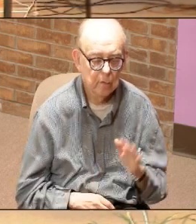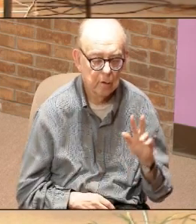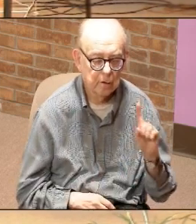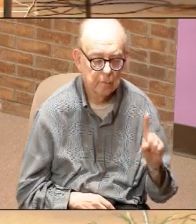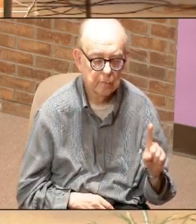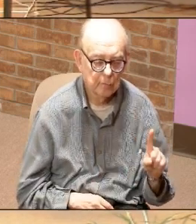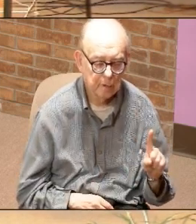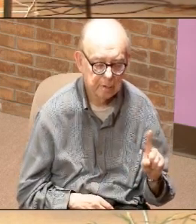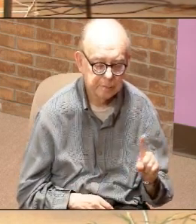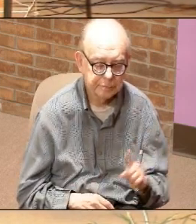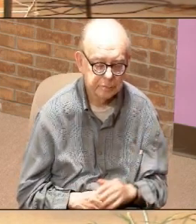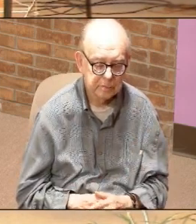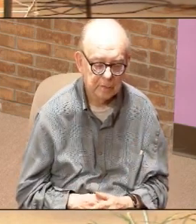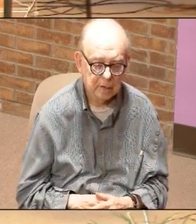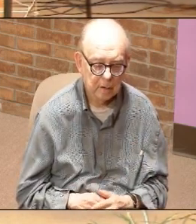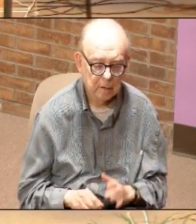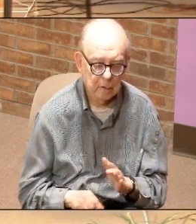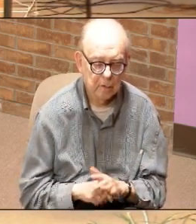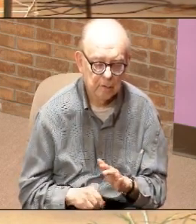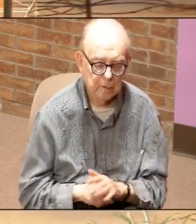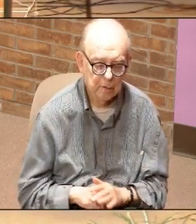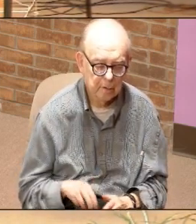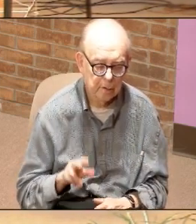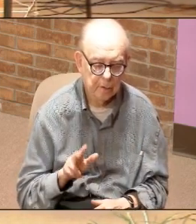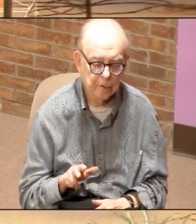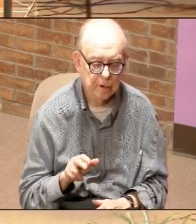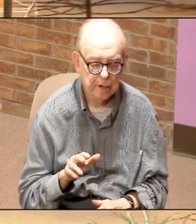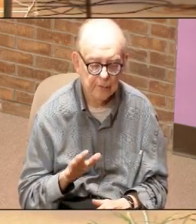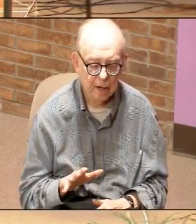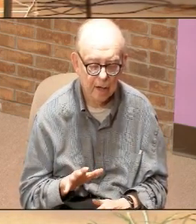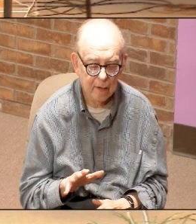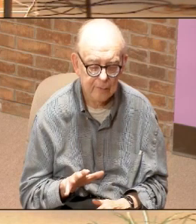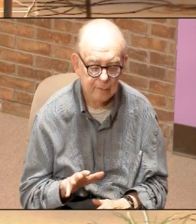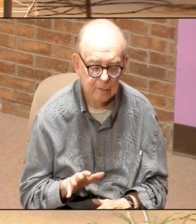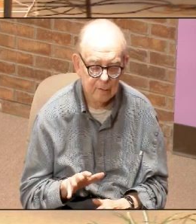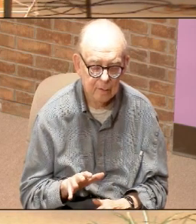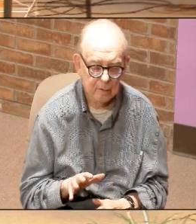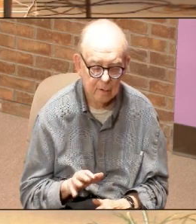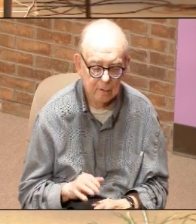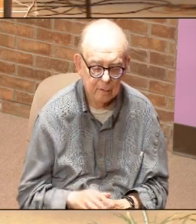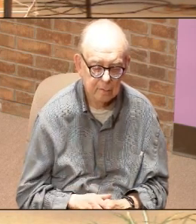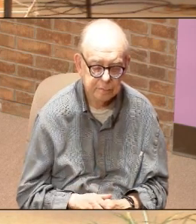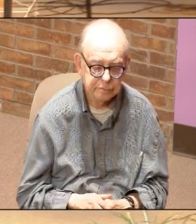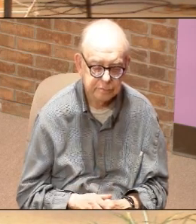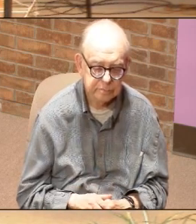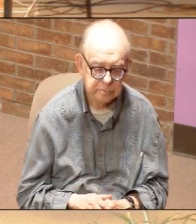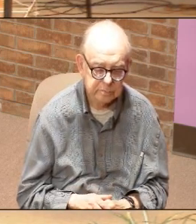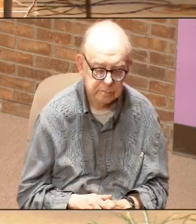chapter 1, verse number 35,